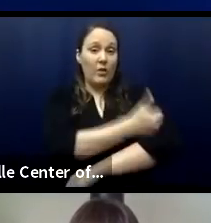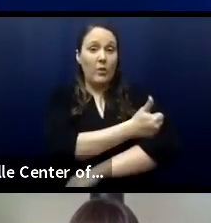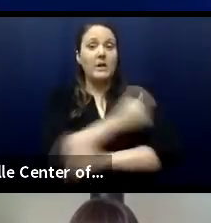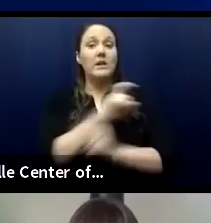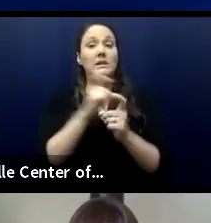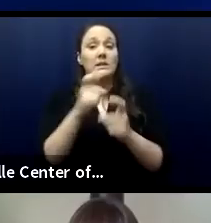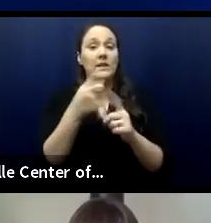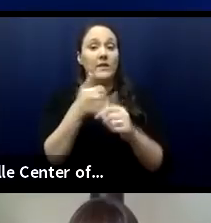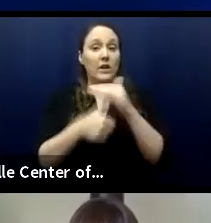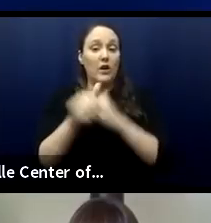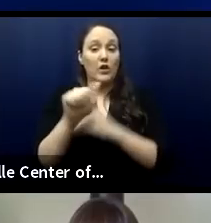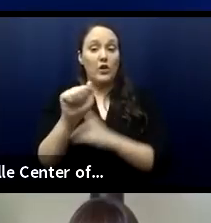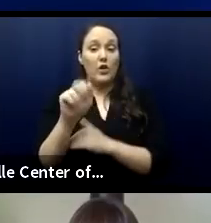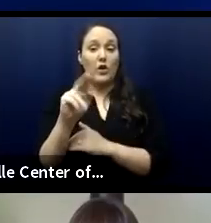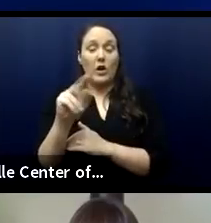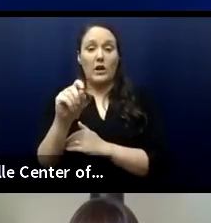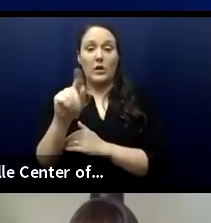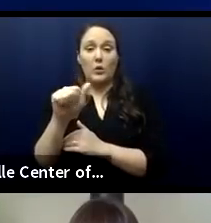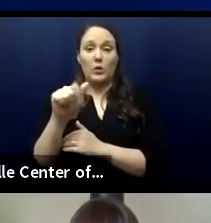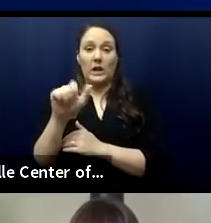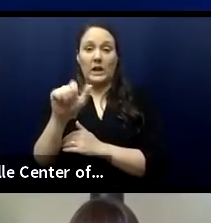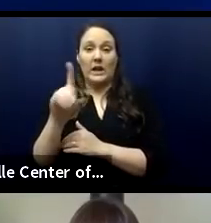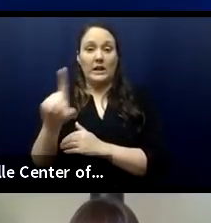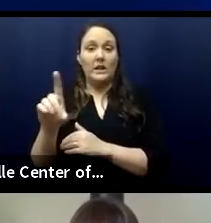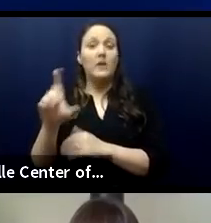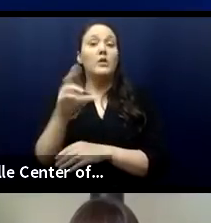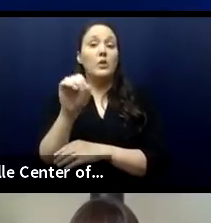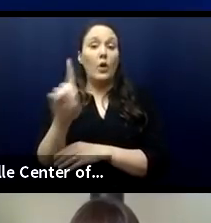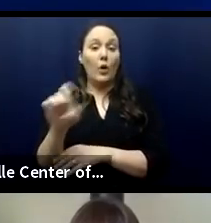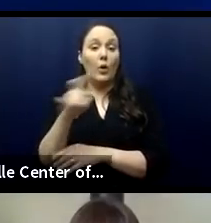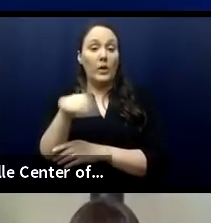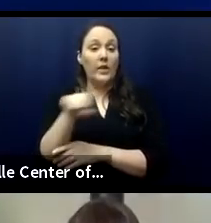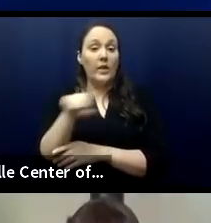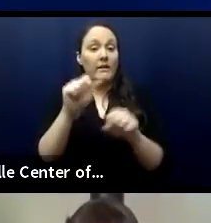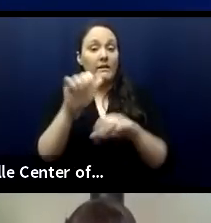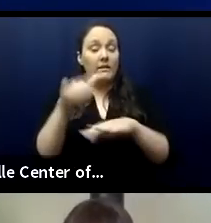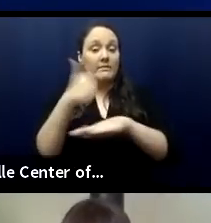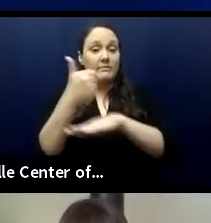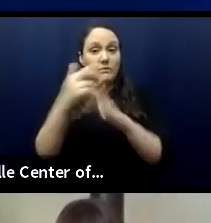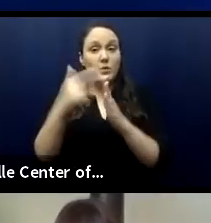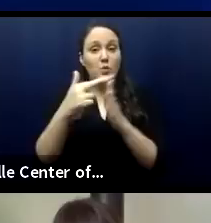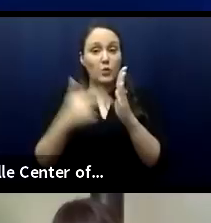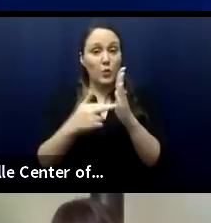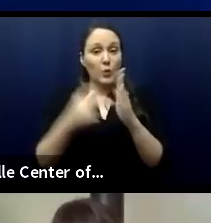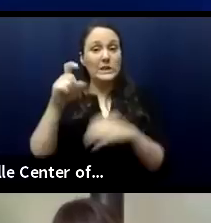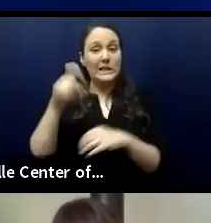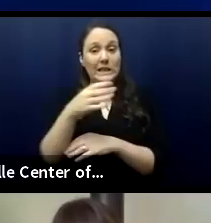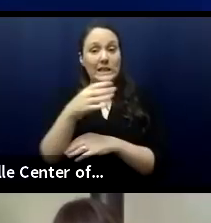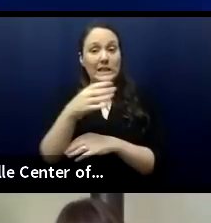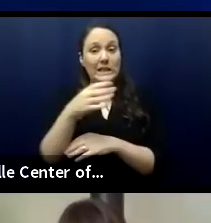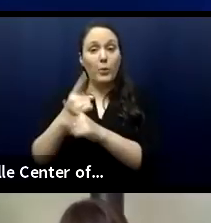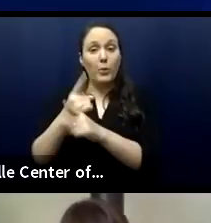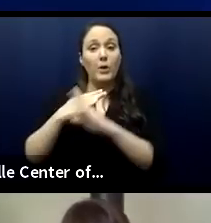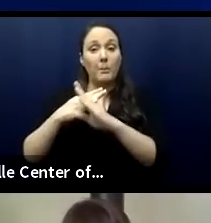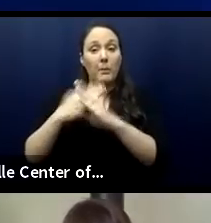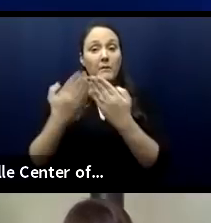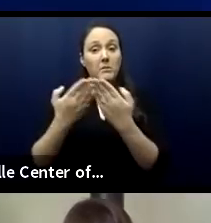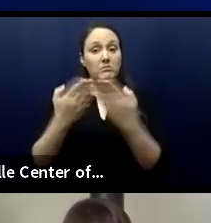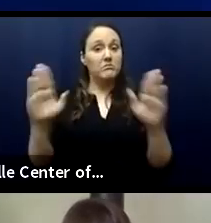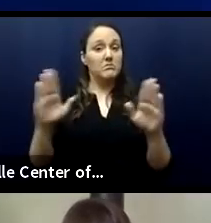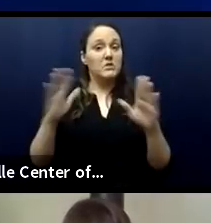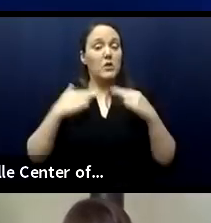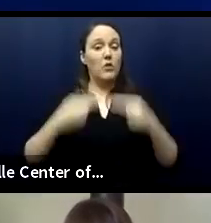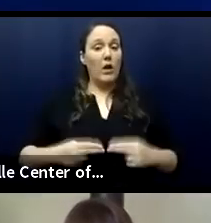Code, which says the board can adopt and enforce rules and regulations necessary and appropriate to protect the general health of the county and